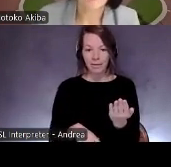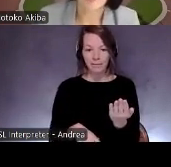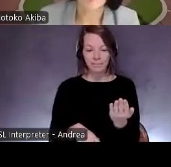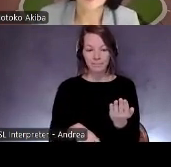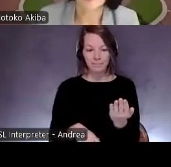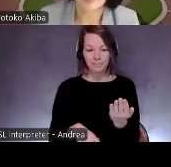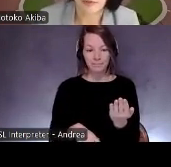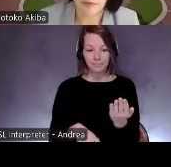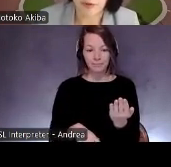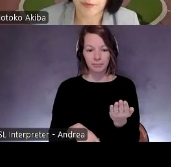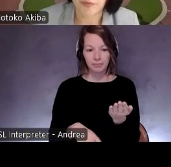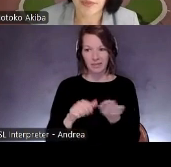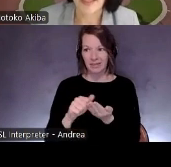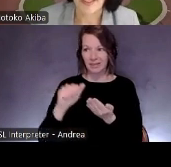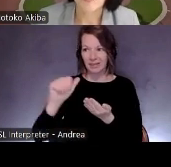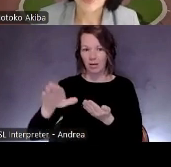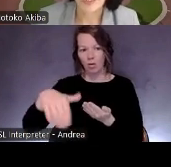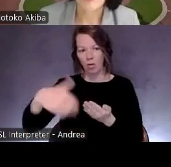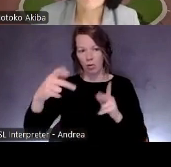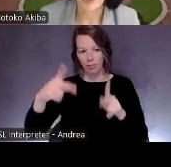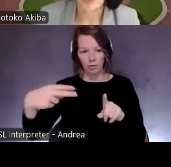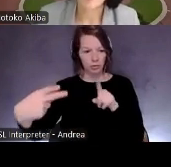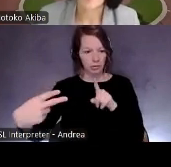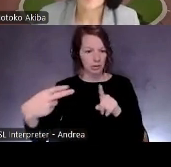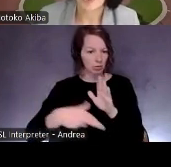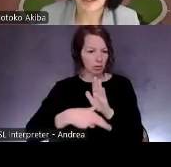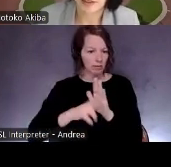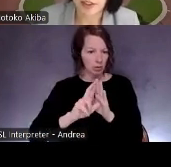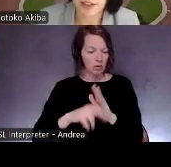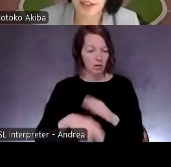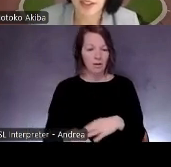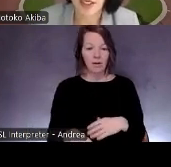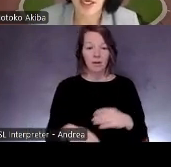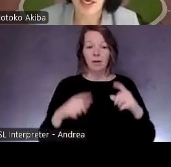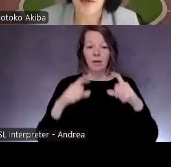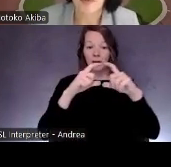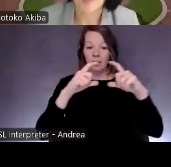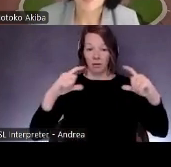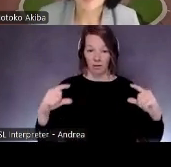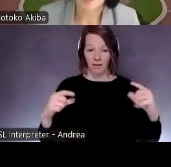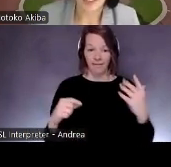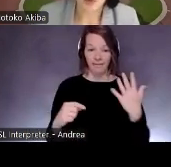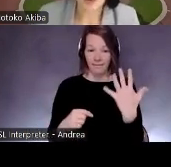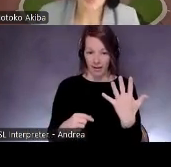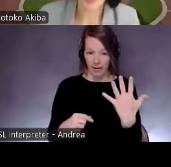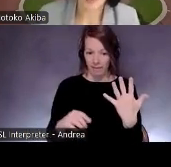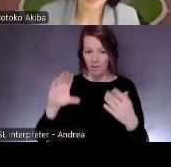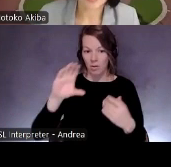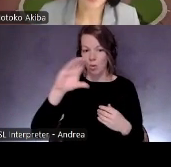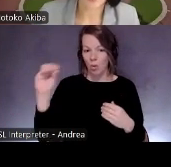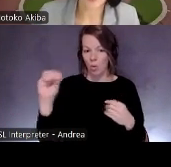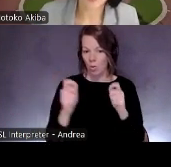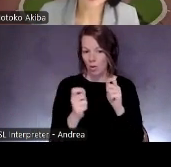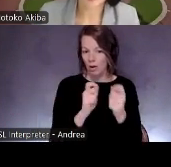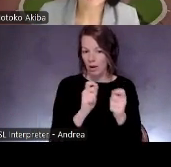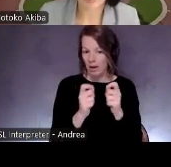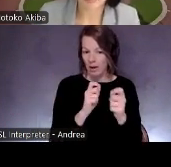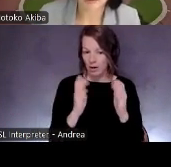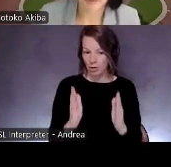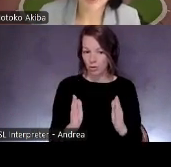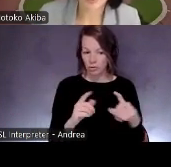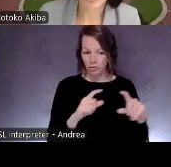out for external review. And we have 5 co-editors who will handle all